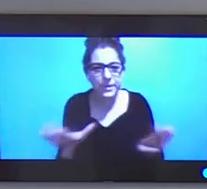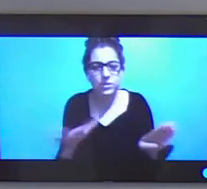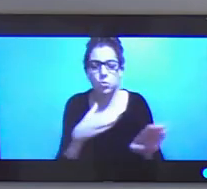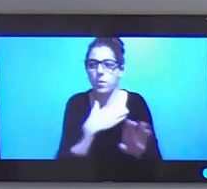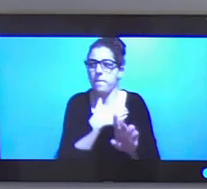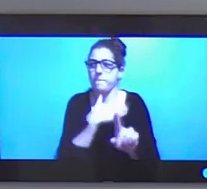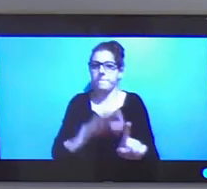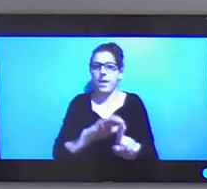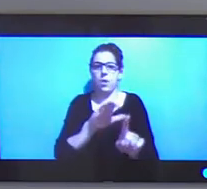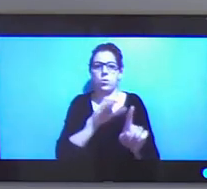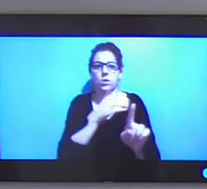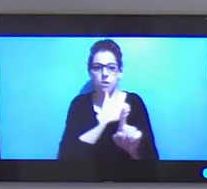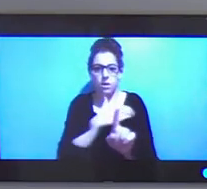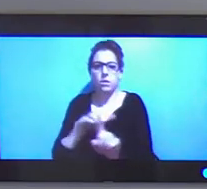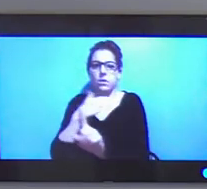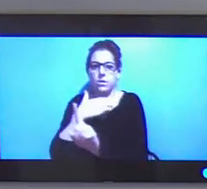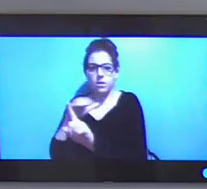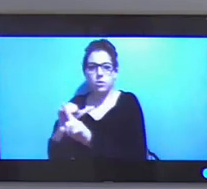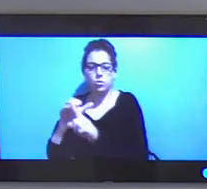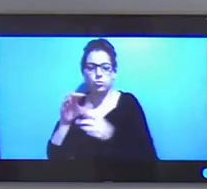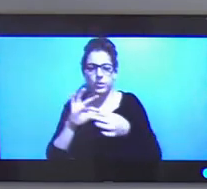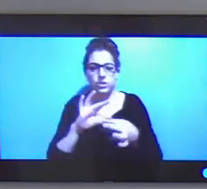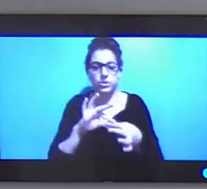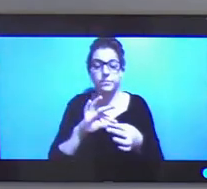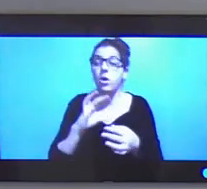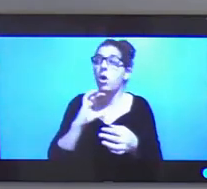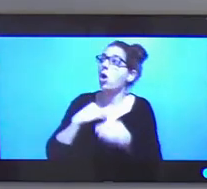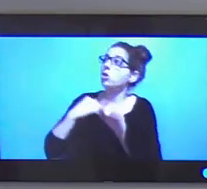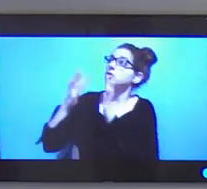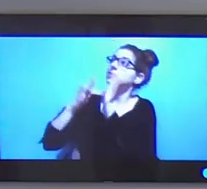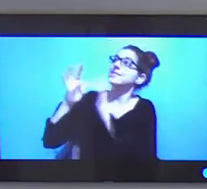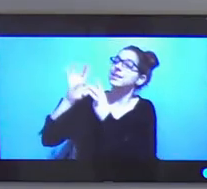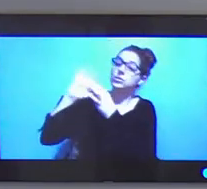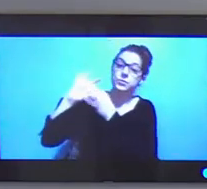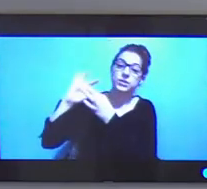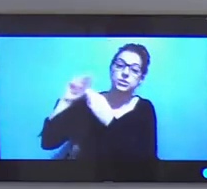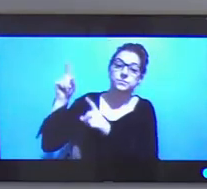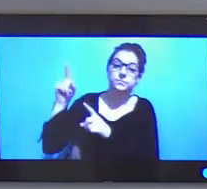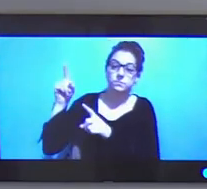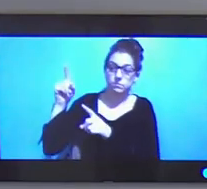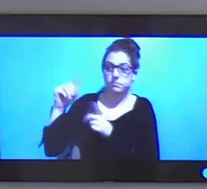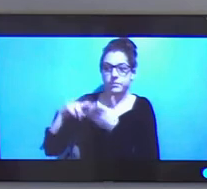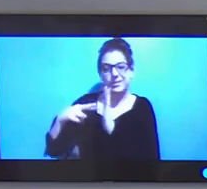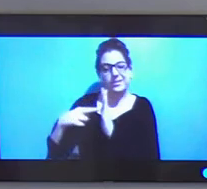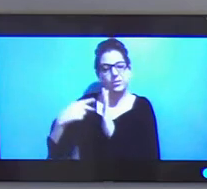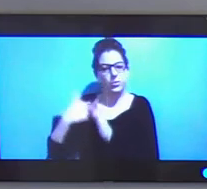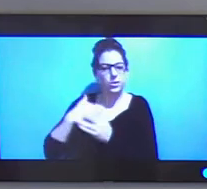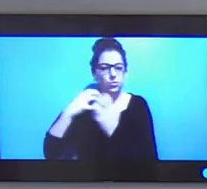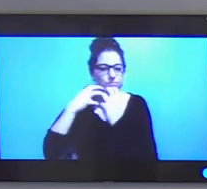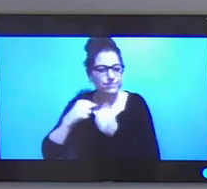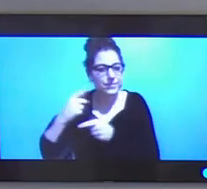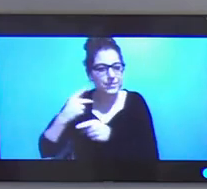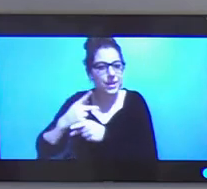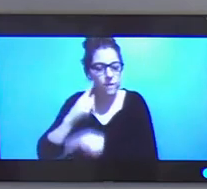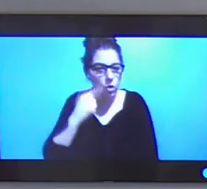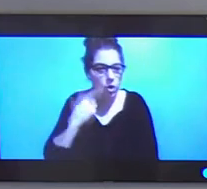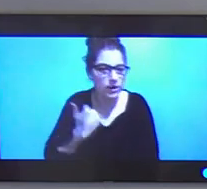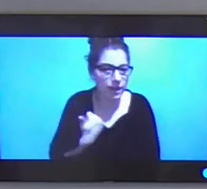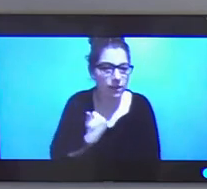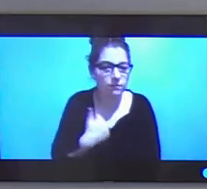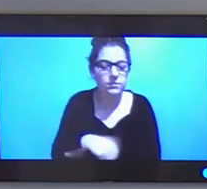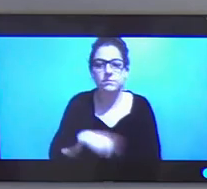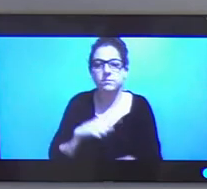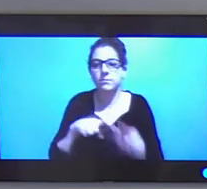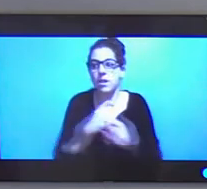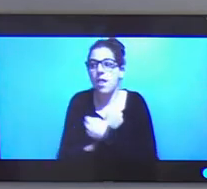relationships. And our primary relationship with Jesus shows us that we need to care for ourselves. Love others as you